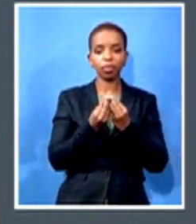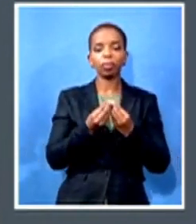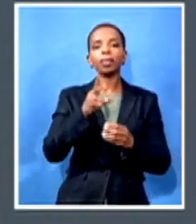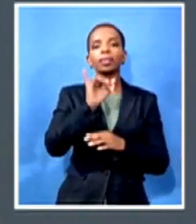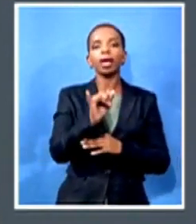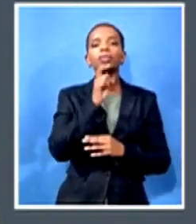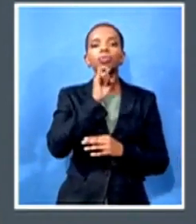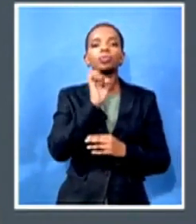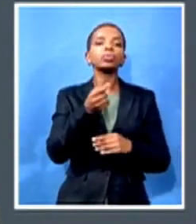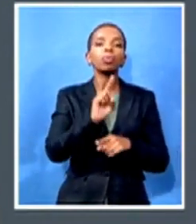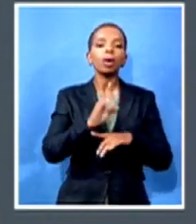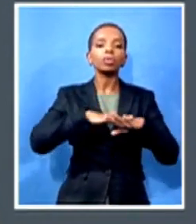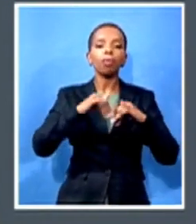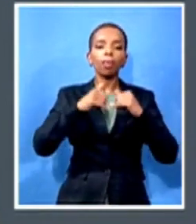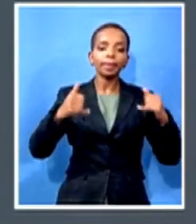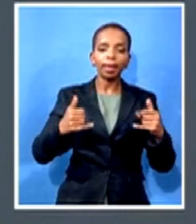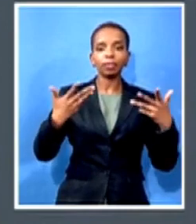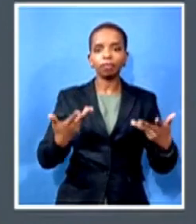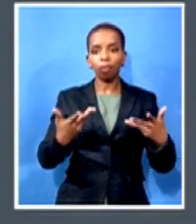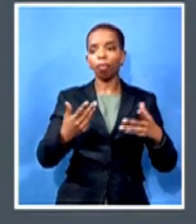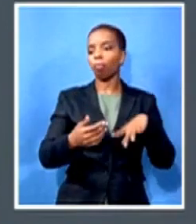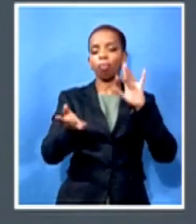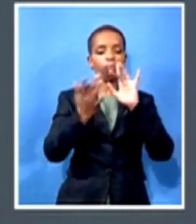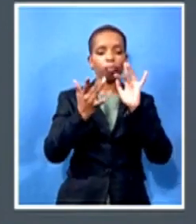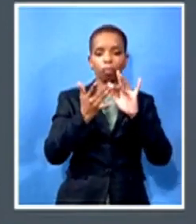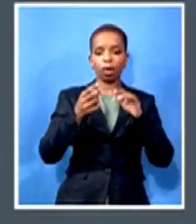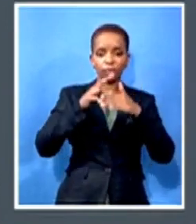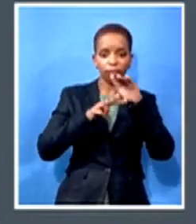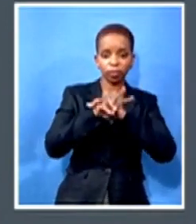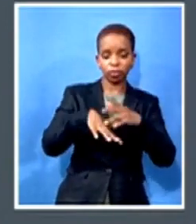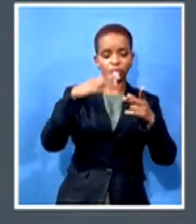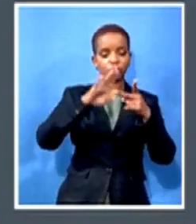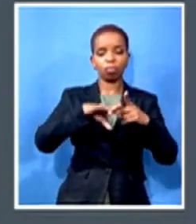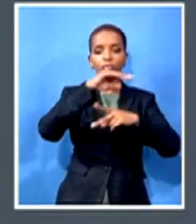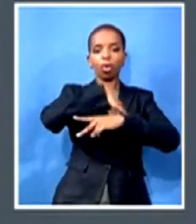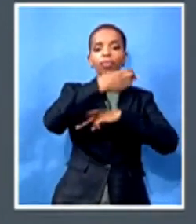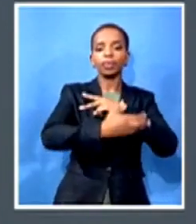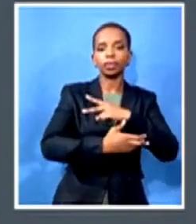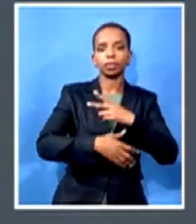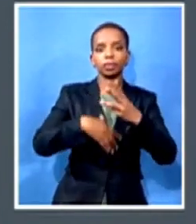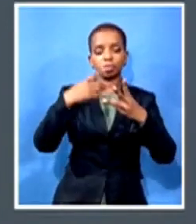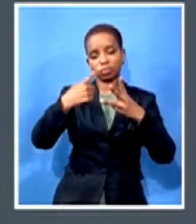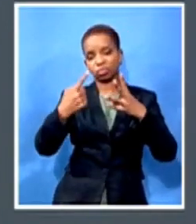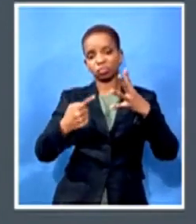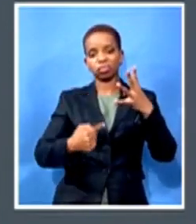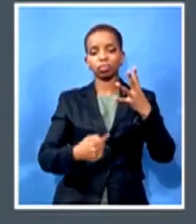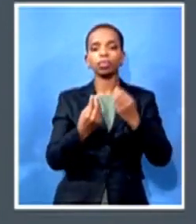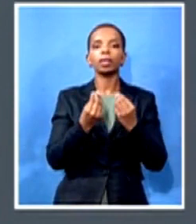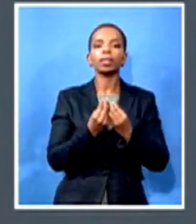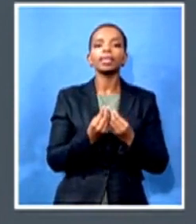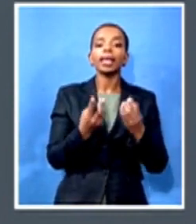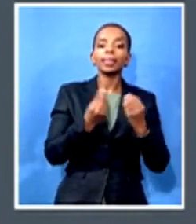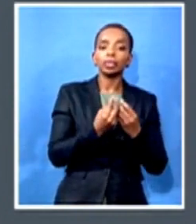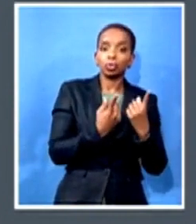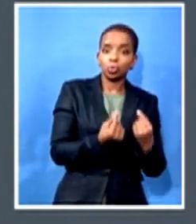and online conferences. And this calls for a new realm of etiquette. What are the do's and don'ts for